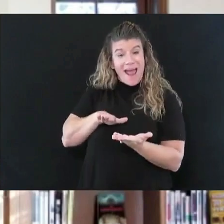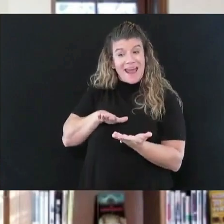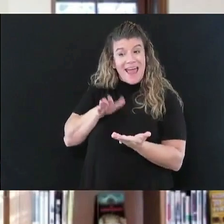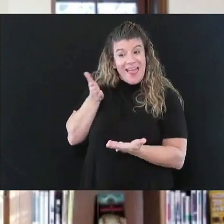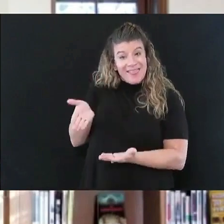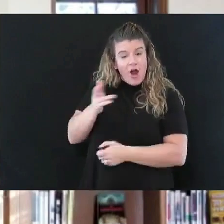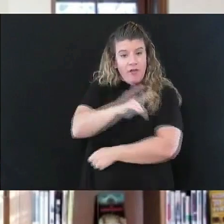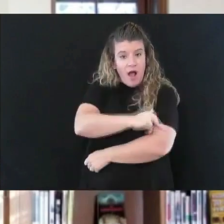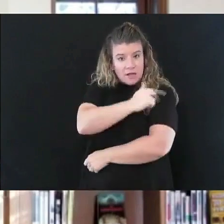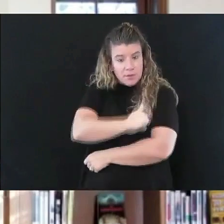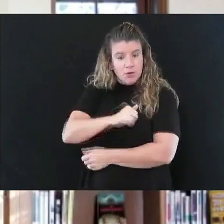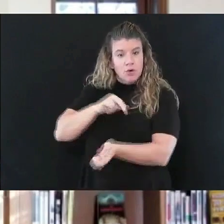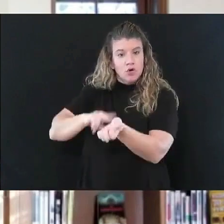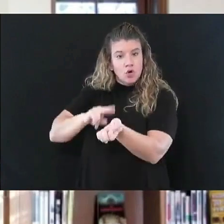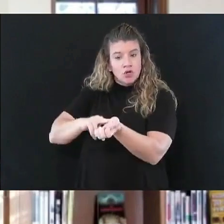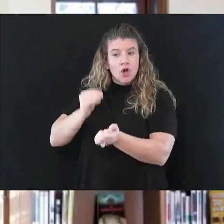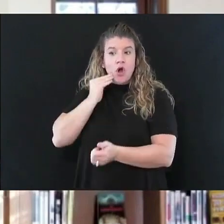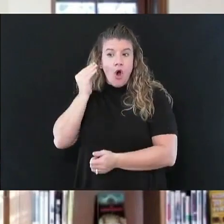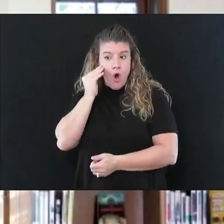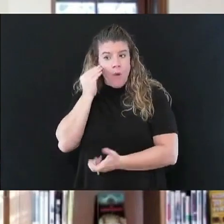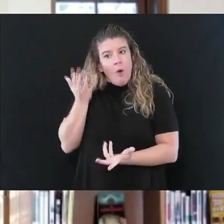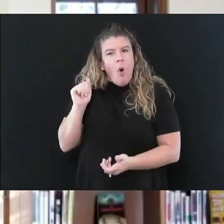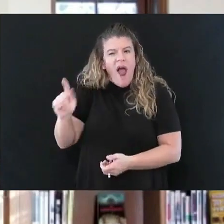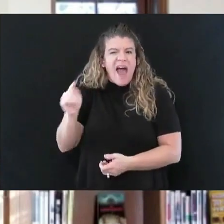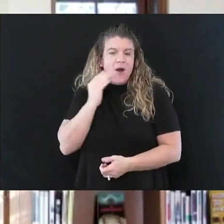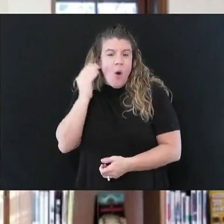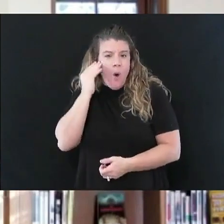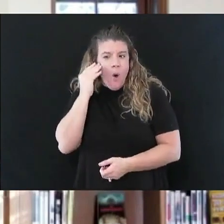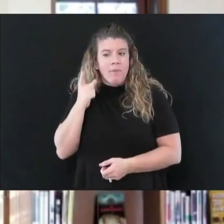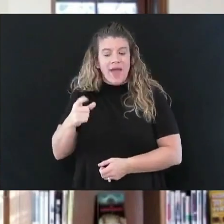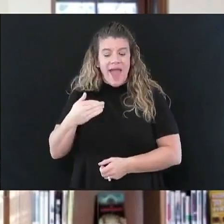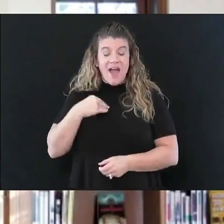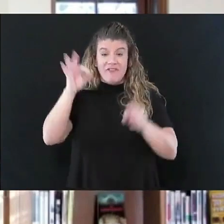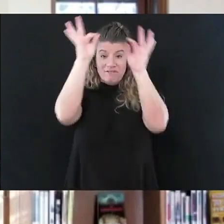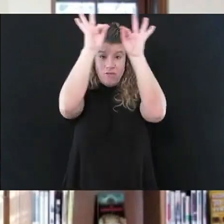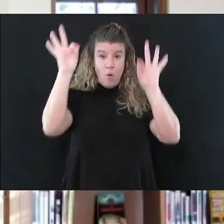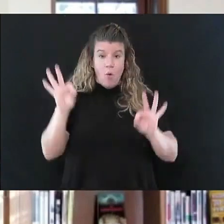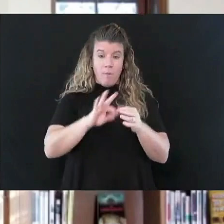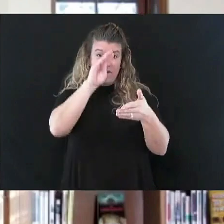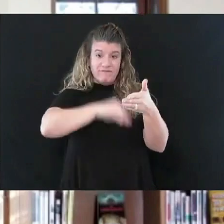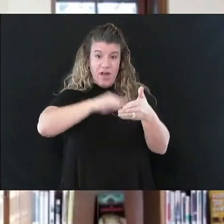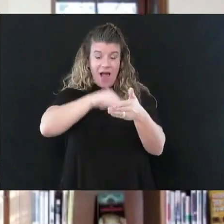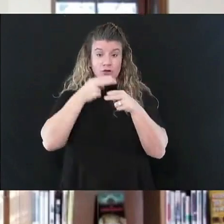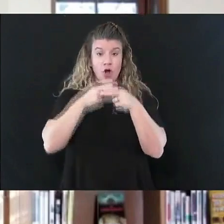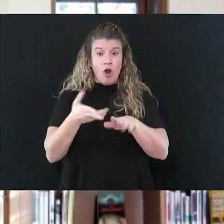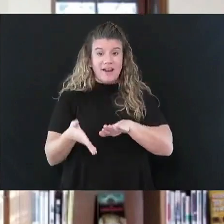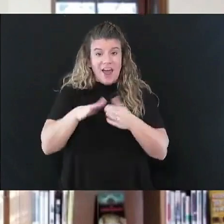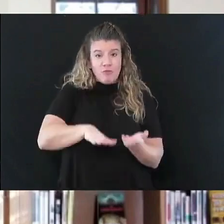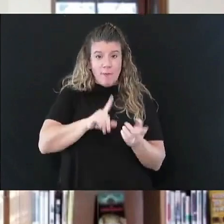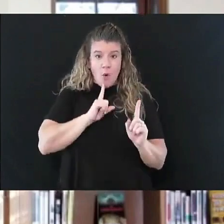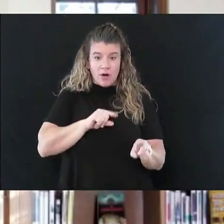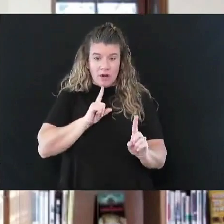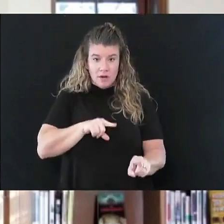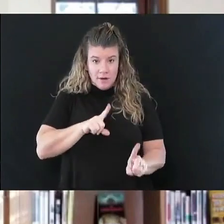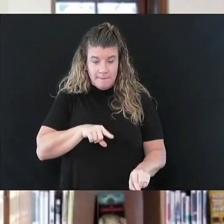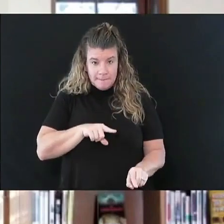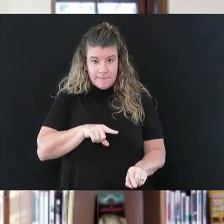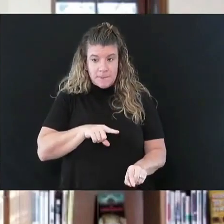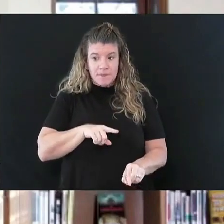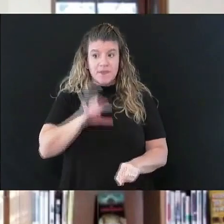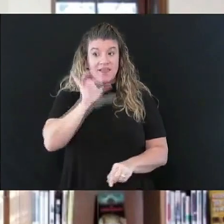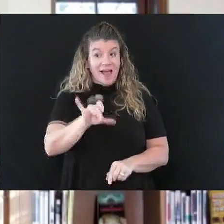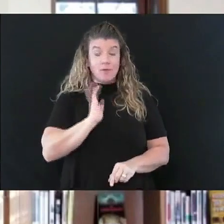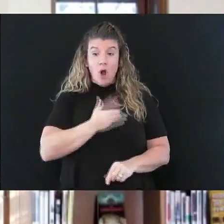hospital, in a nursing home, or at home, there's a form to fill out. It's called a death report. And that's on